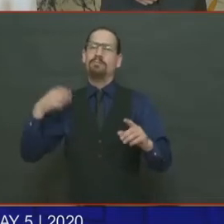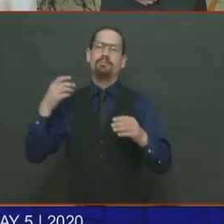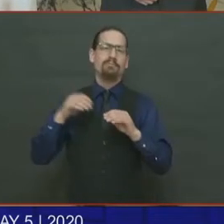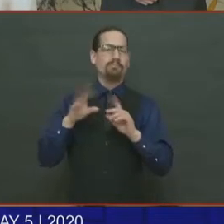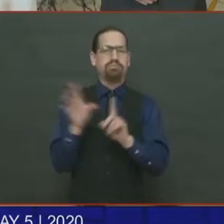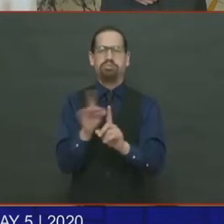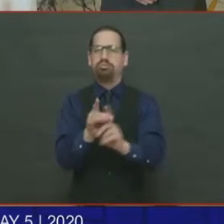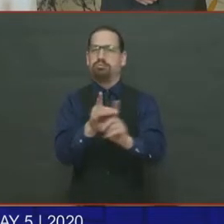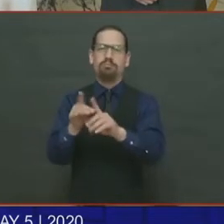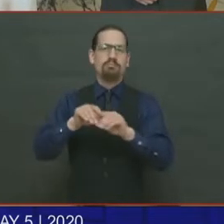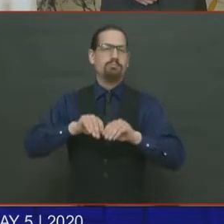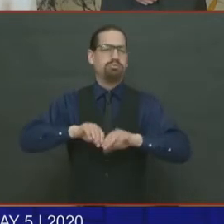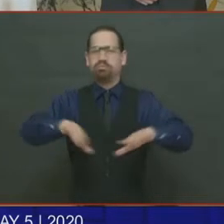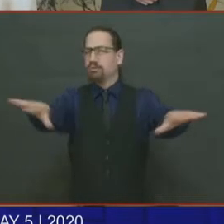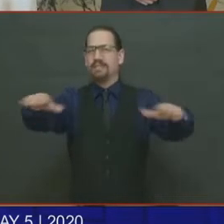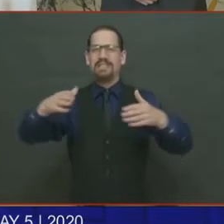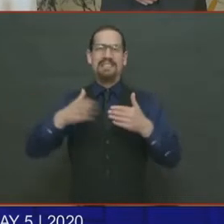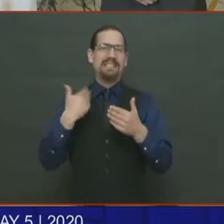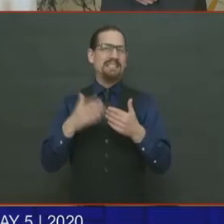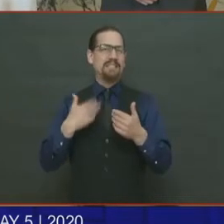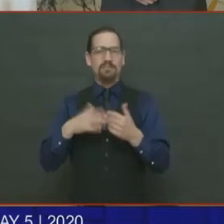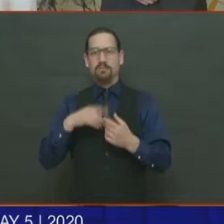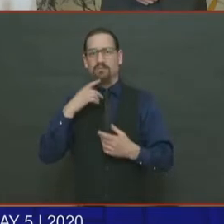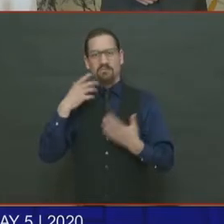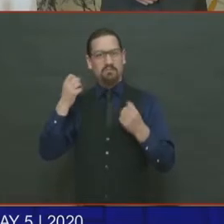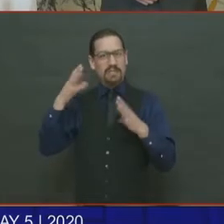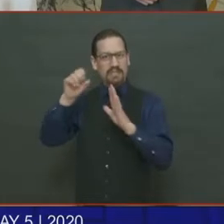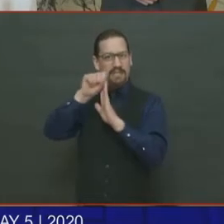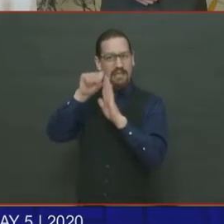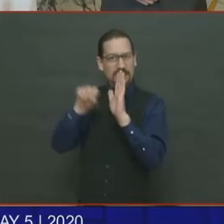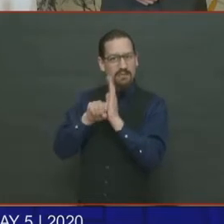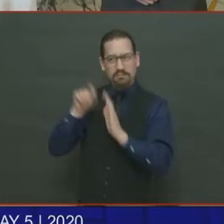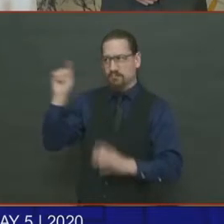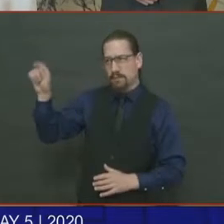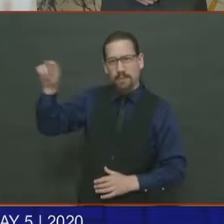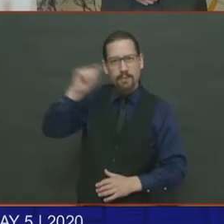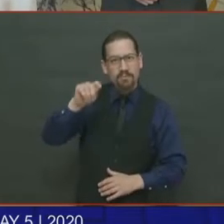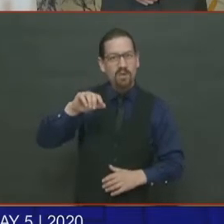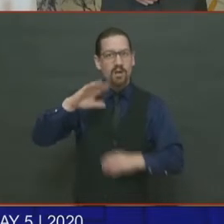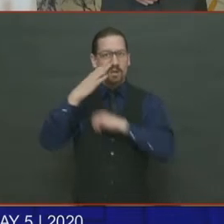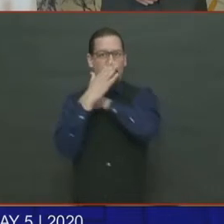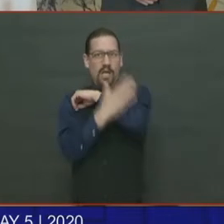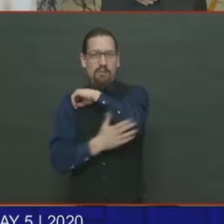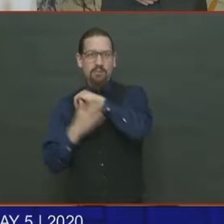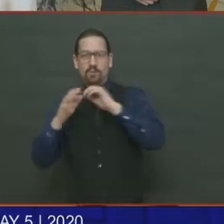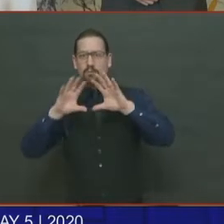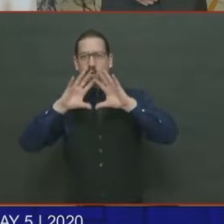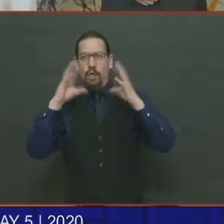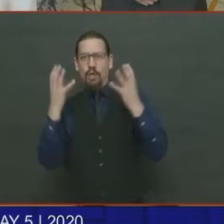really bad situations with overwhelmed healthcare systems when the virus ran away from them.